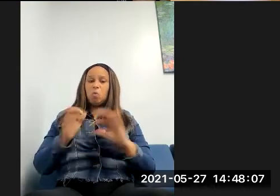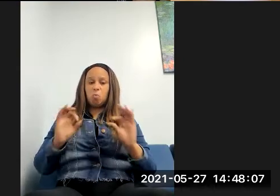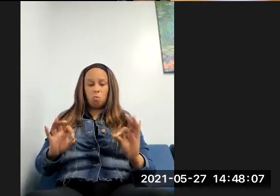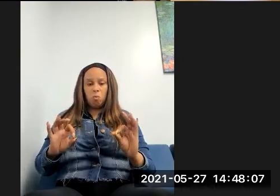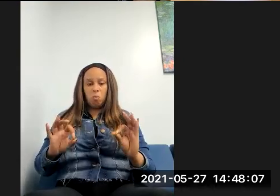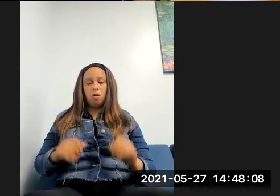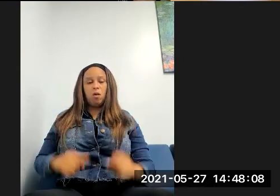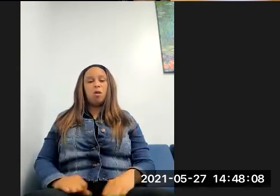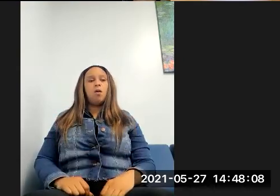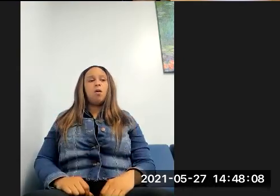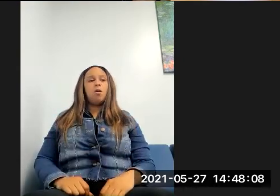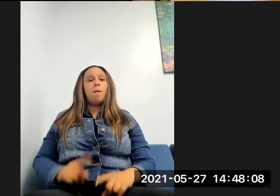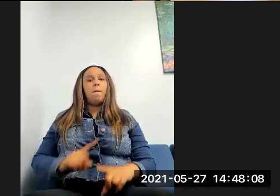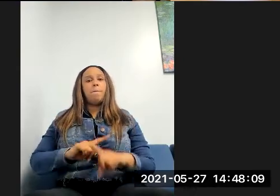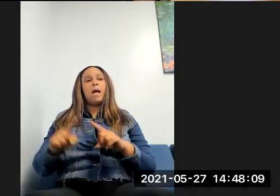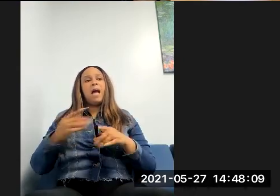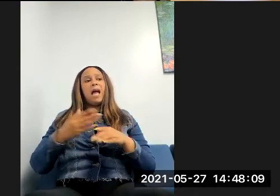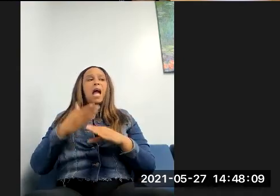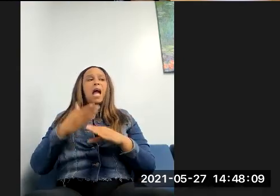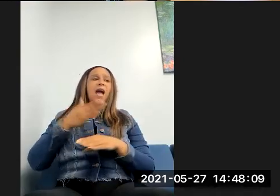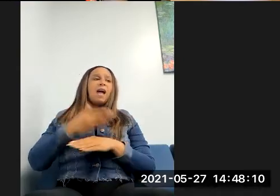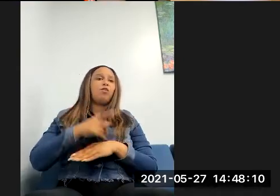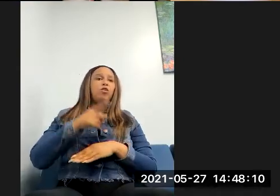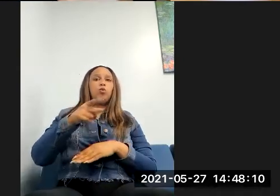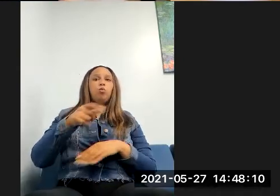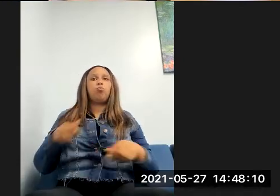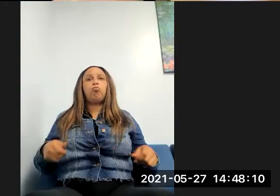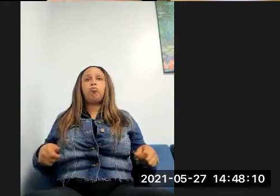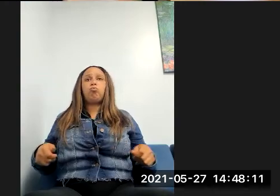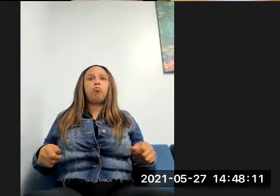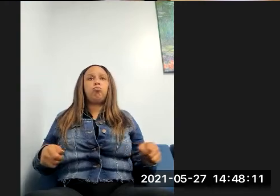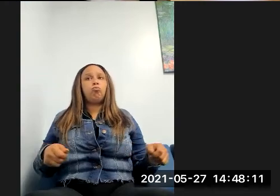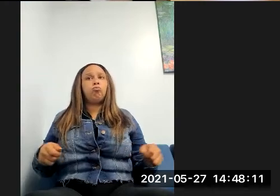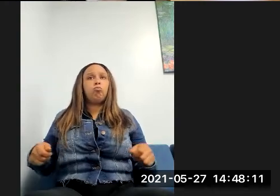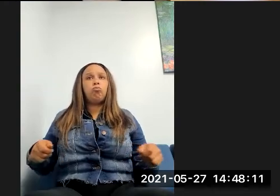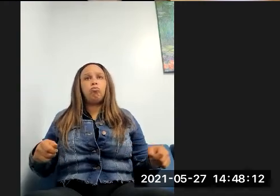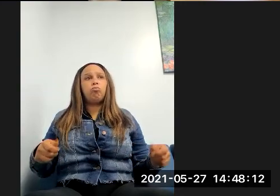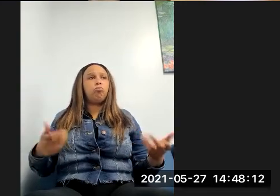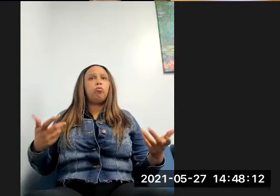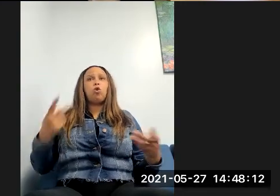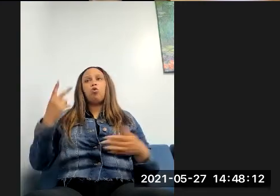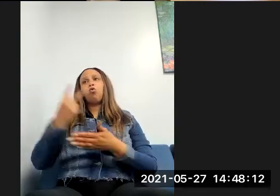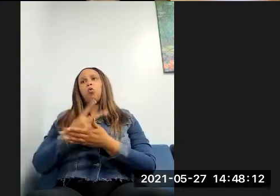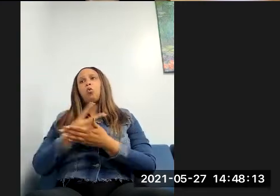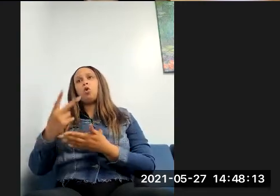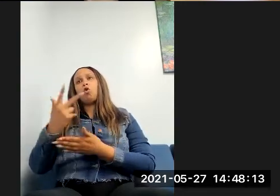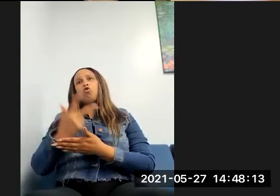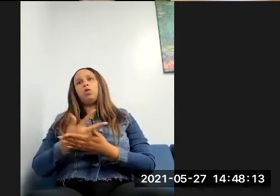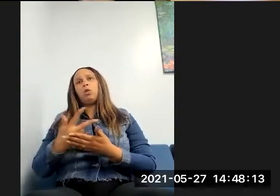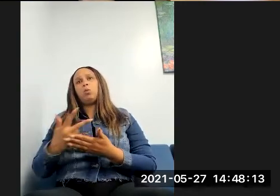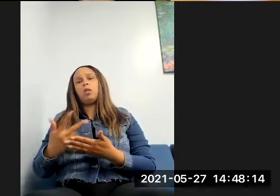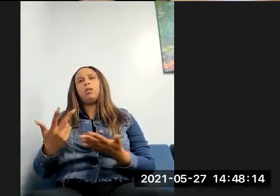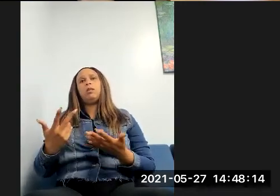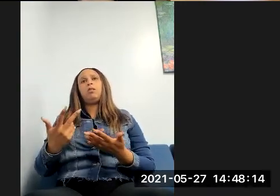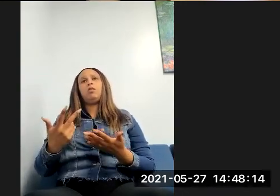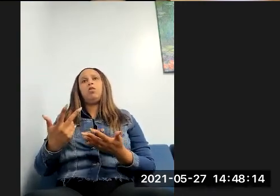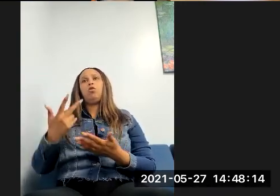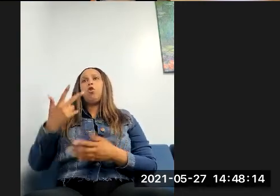it's only after you've been riding around for, maybe it's 2 weeks or 3 weeks, or maybe it's 3 months,